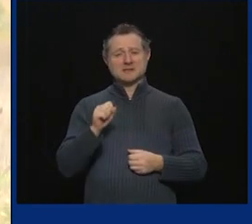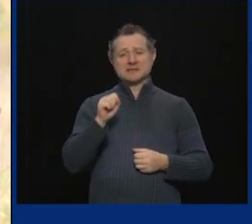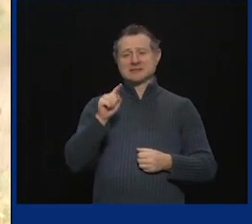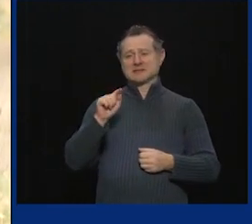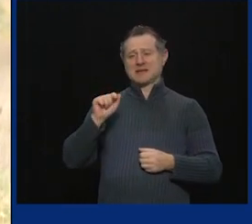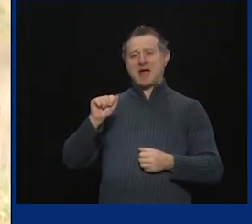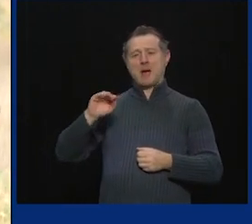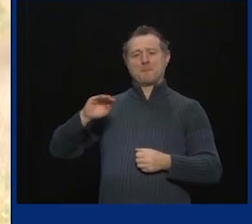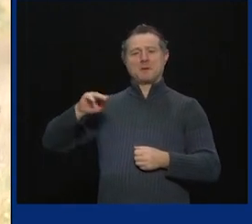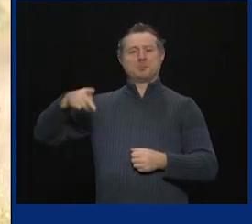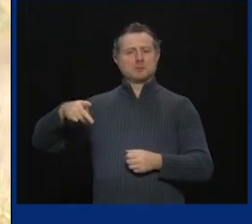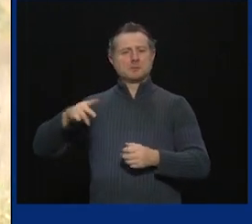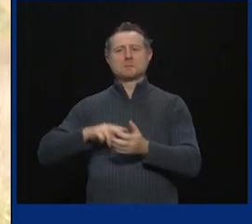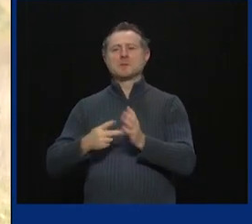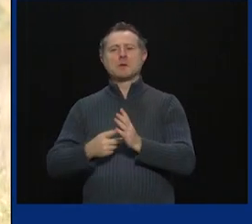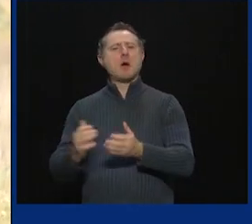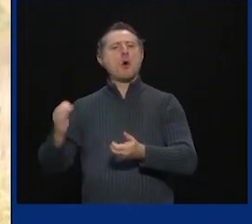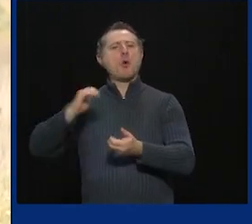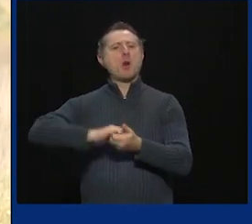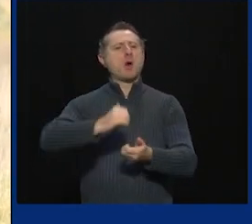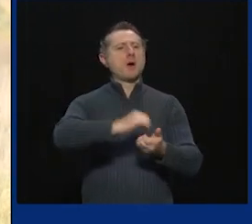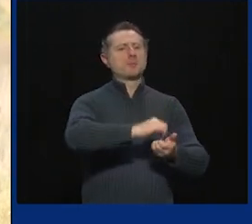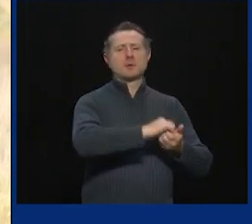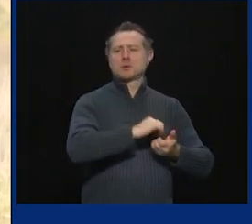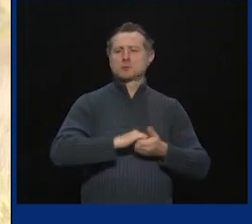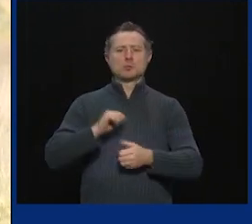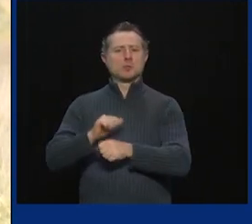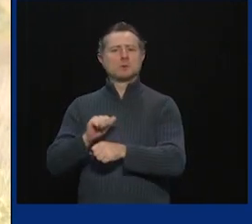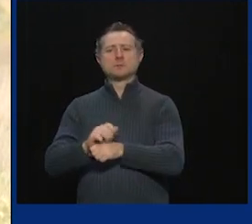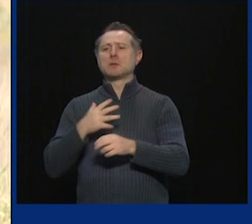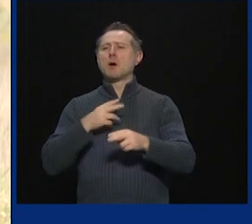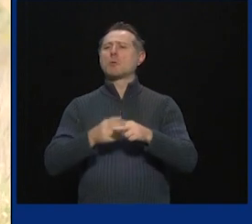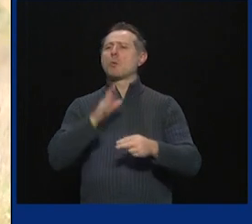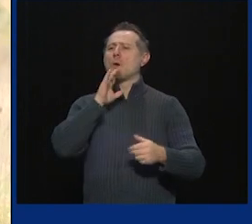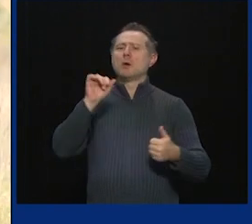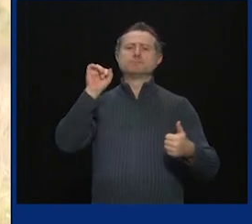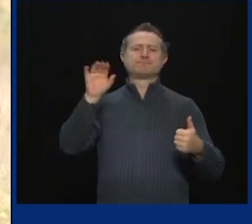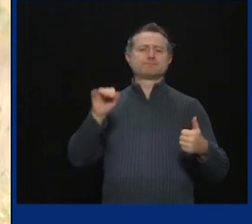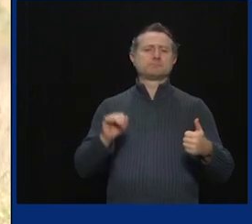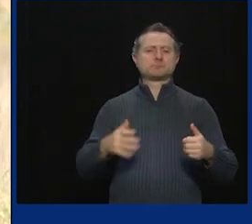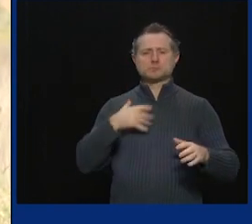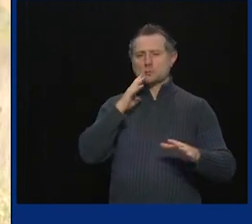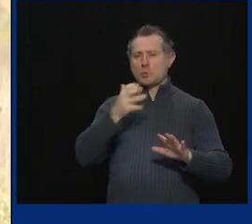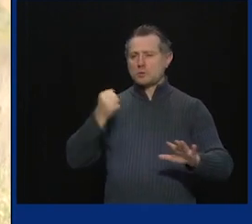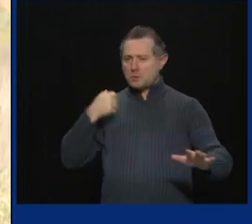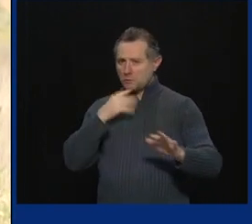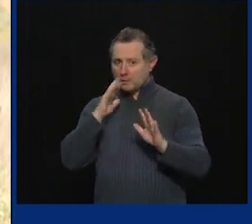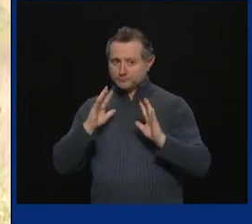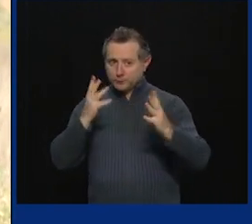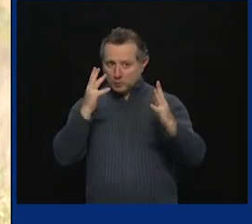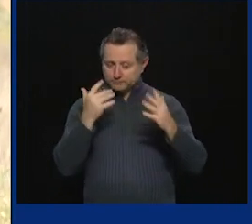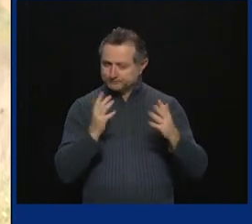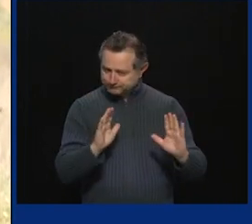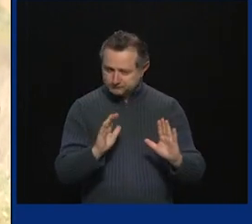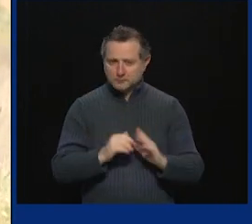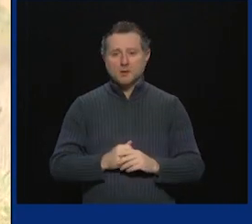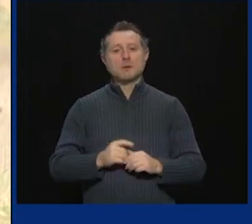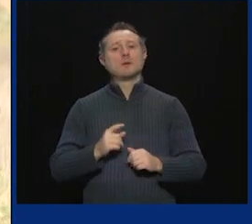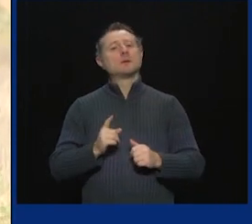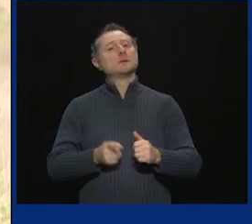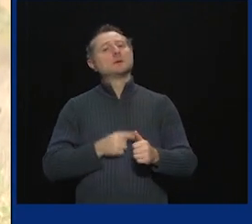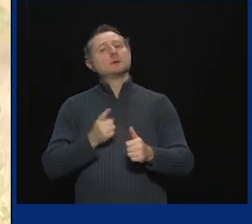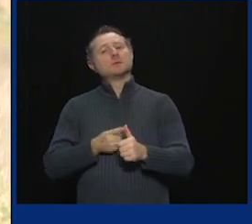of your support. Please hold your applause until after I get a chance to introduce everybody. We have Matt Landers, Genesee County